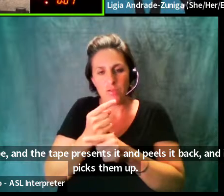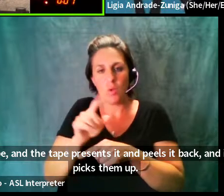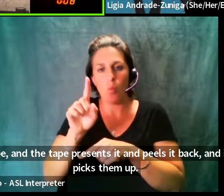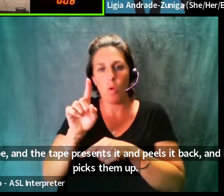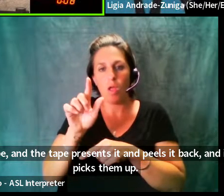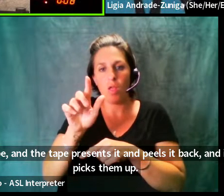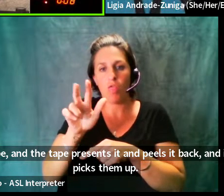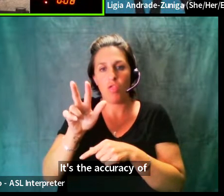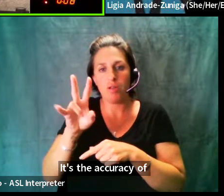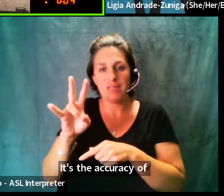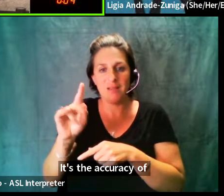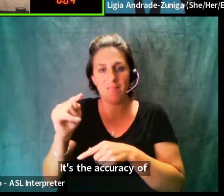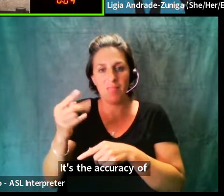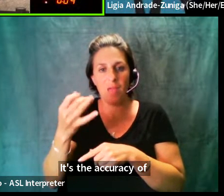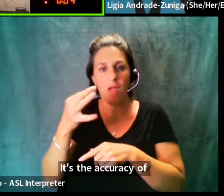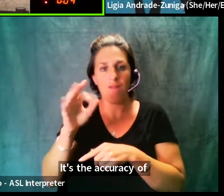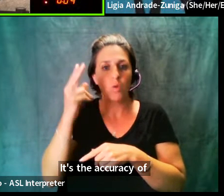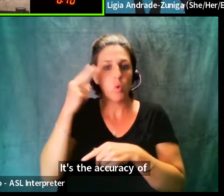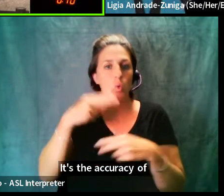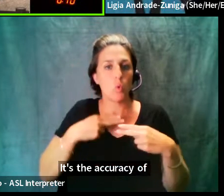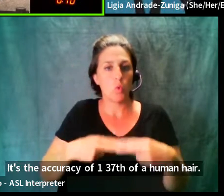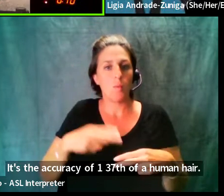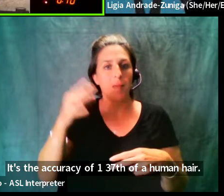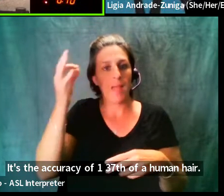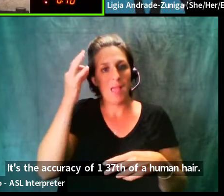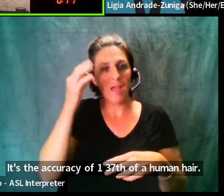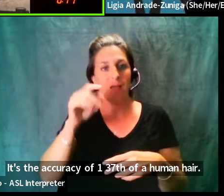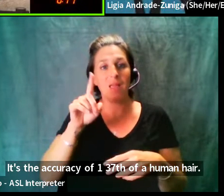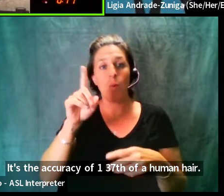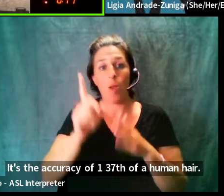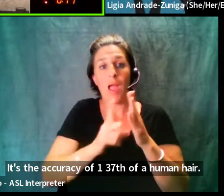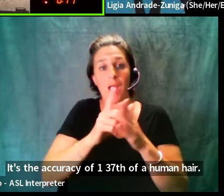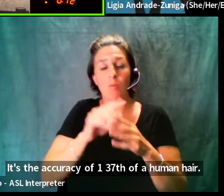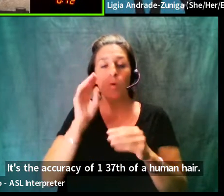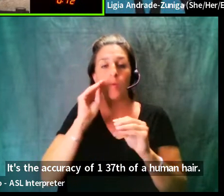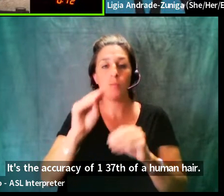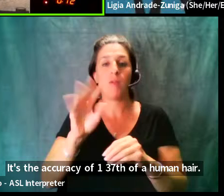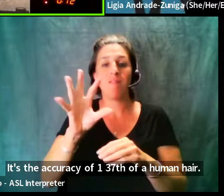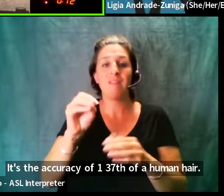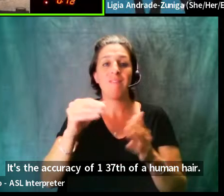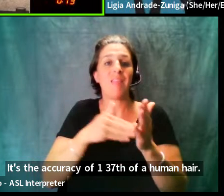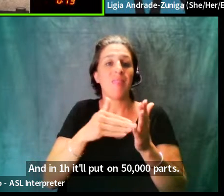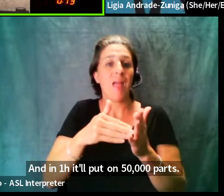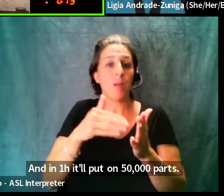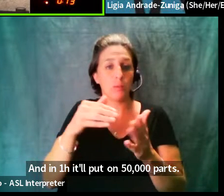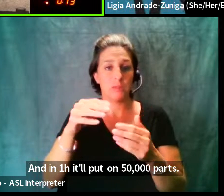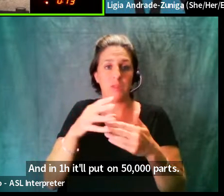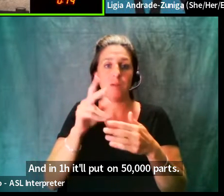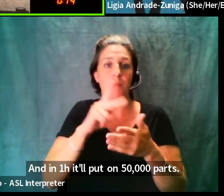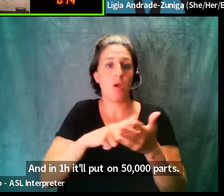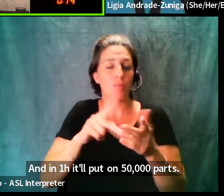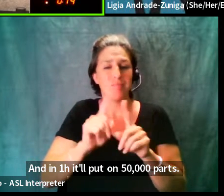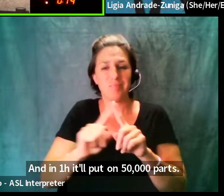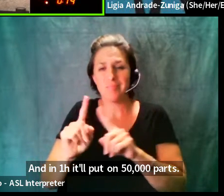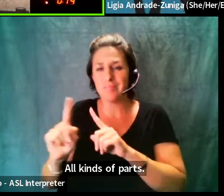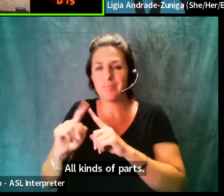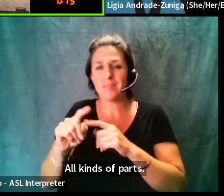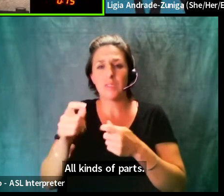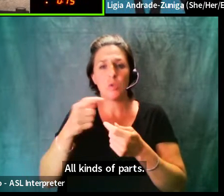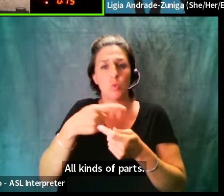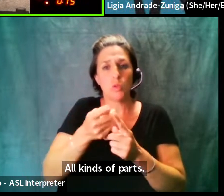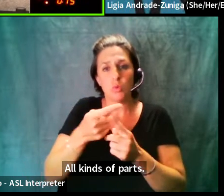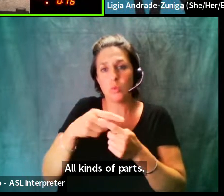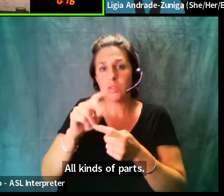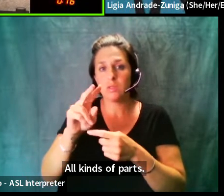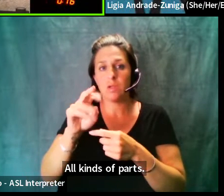1/37th of a human hair. And in 1 hour, it'll put on 50,000 parts, all kinds of parts. It switches nozzles while this is